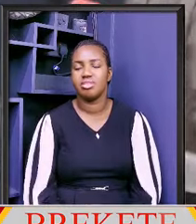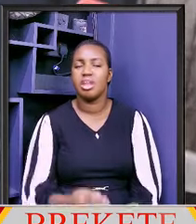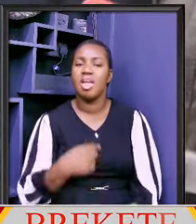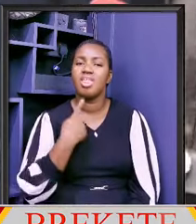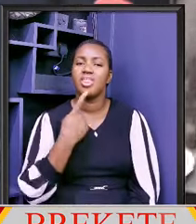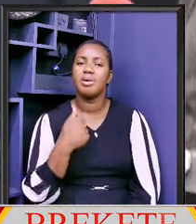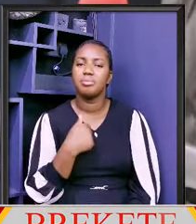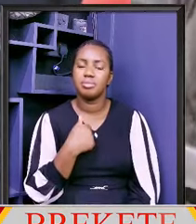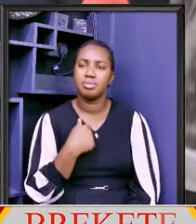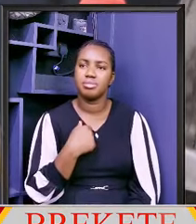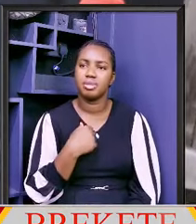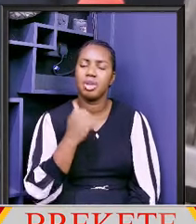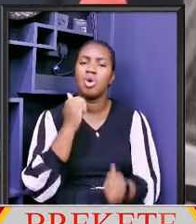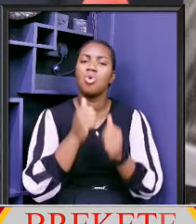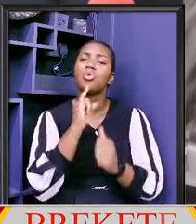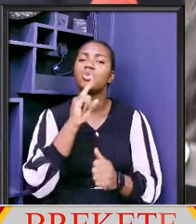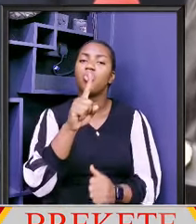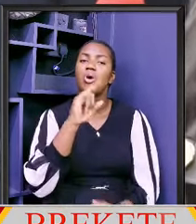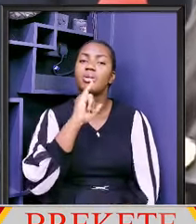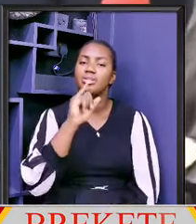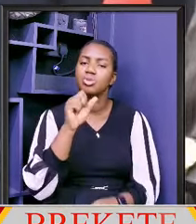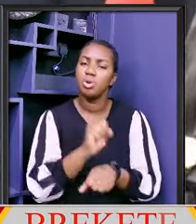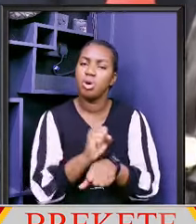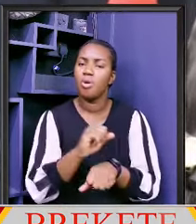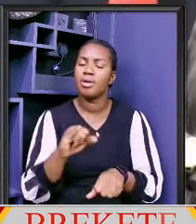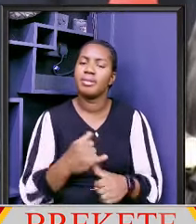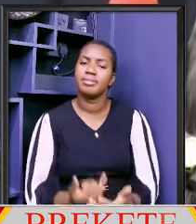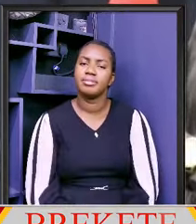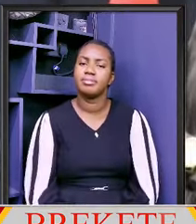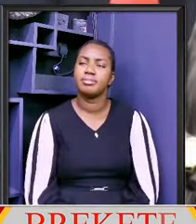Tell me. Which one they work?